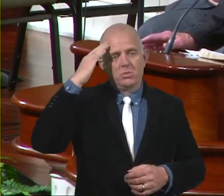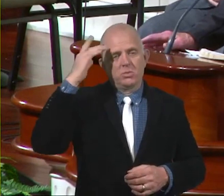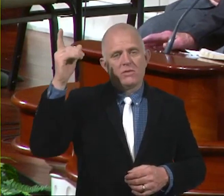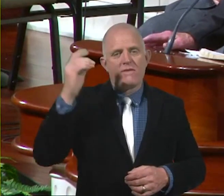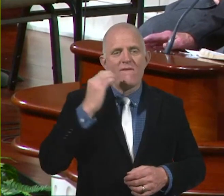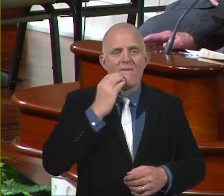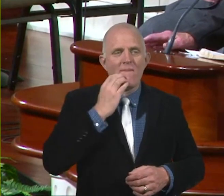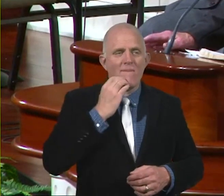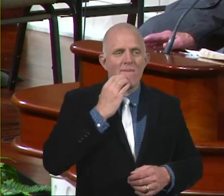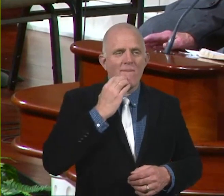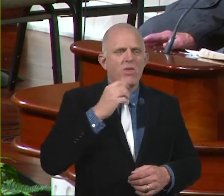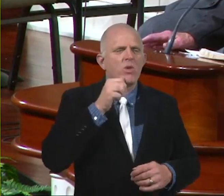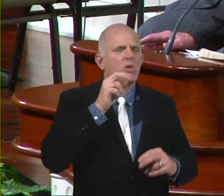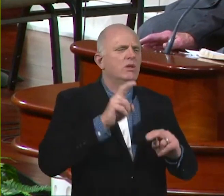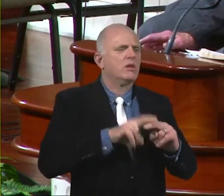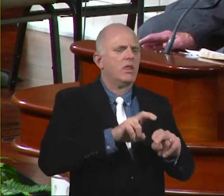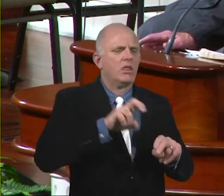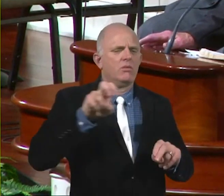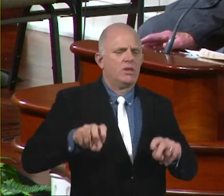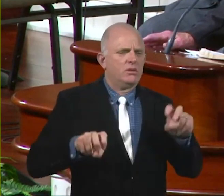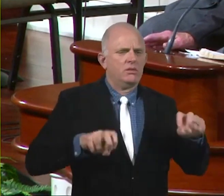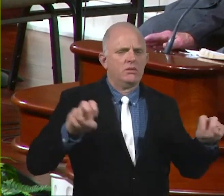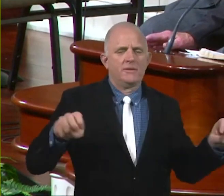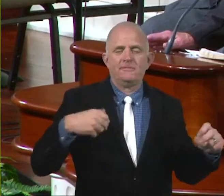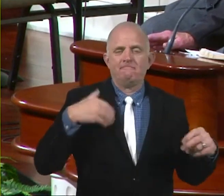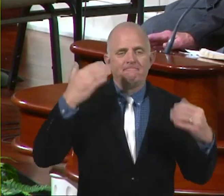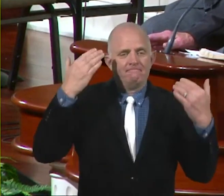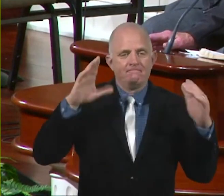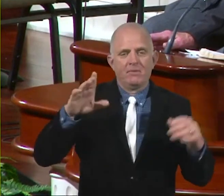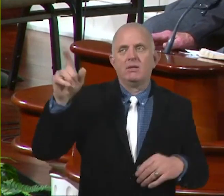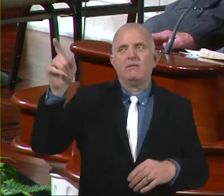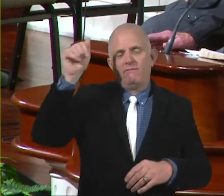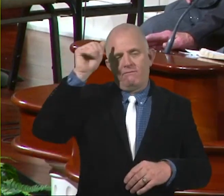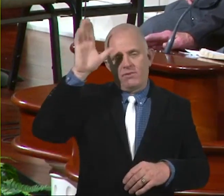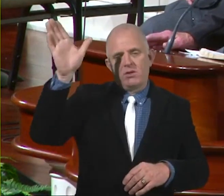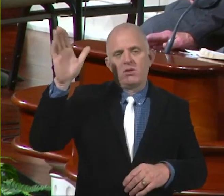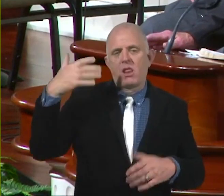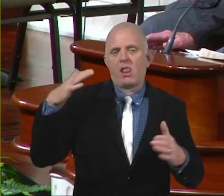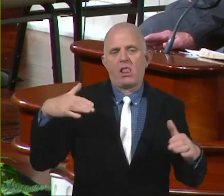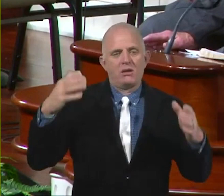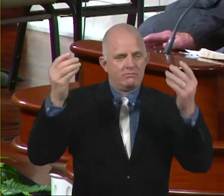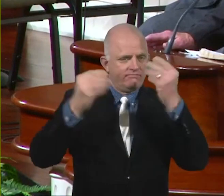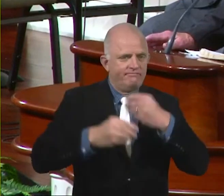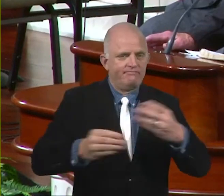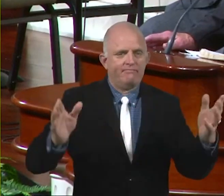on either side? I don't know. The Father hasn't said.